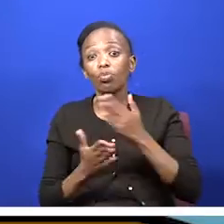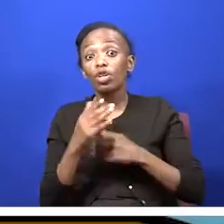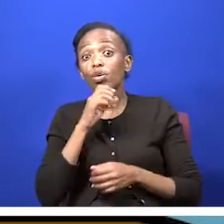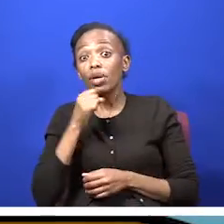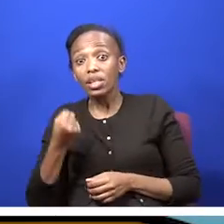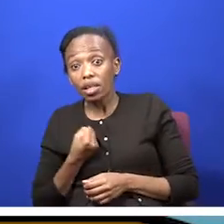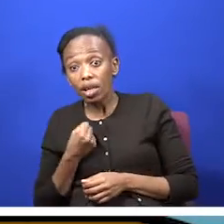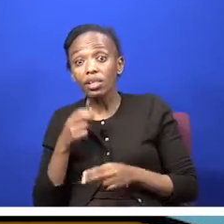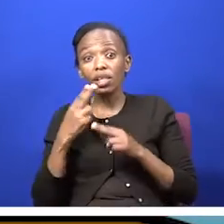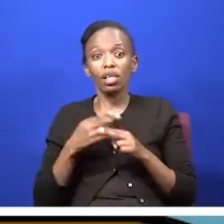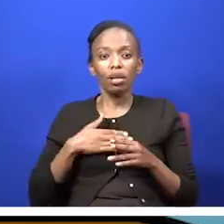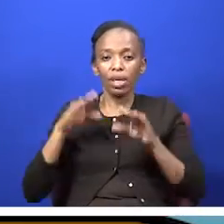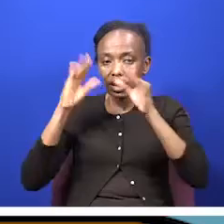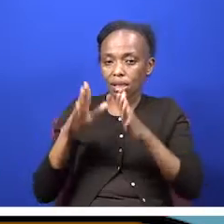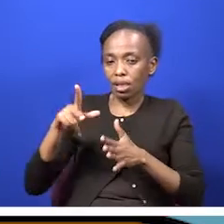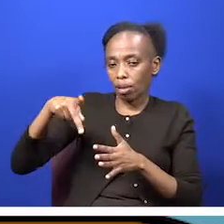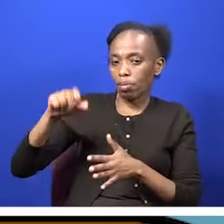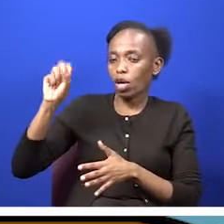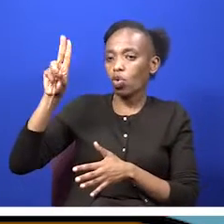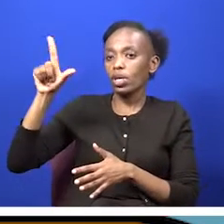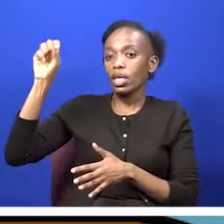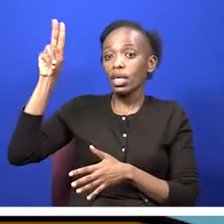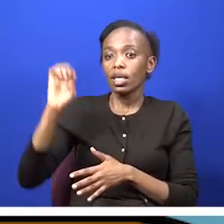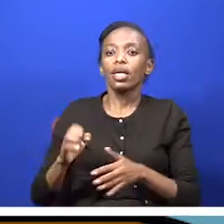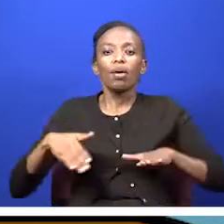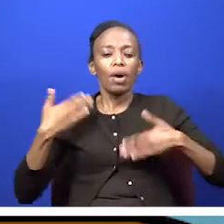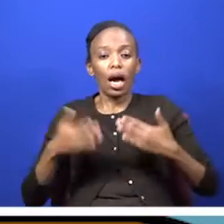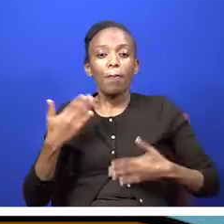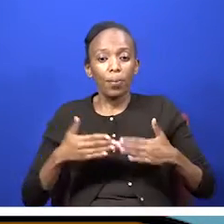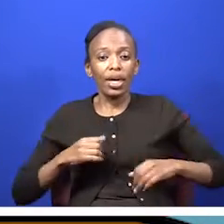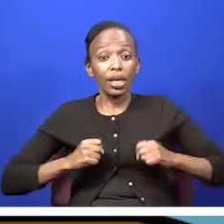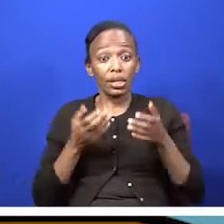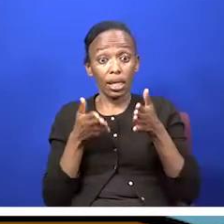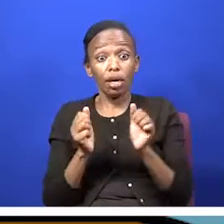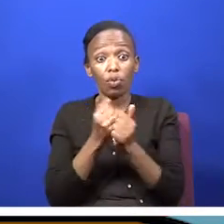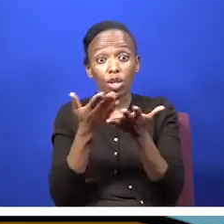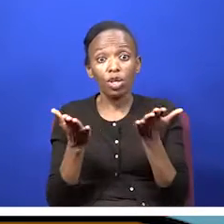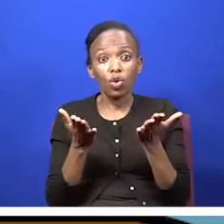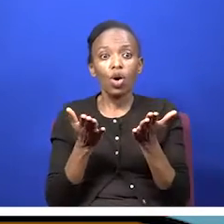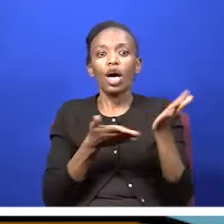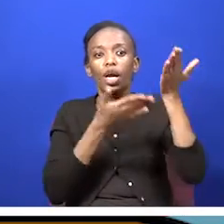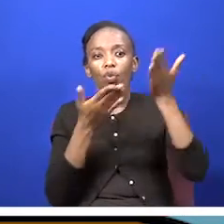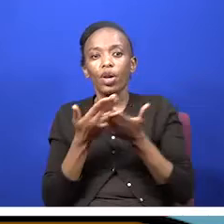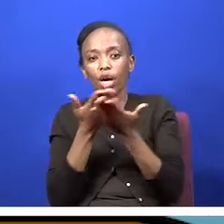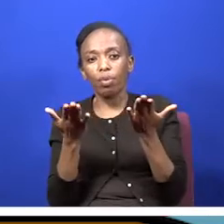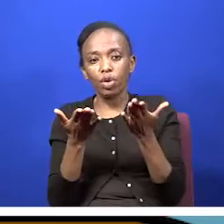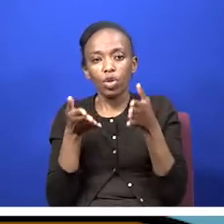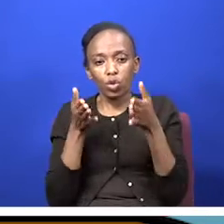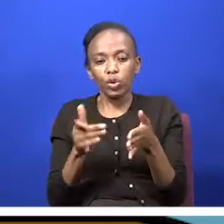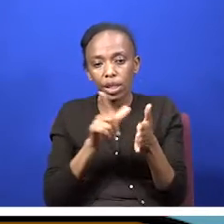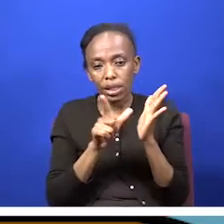Good morning, boys and girls. My name is Teacher Pauline, and I am happy and excited to be here with you, and I welcome you